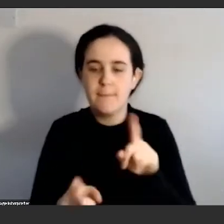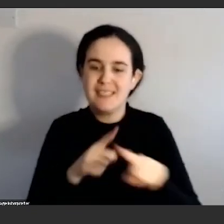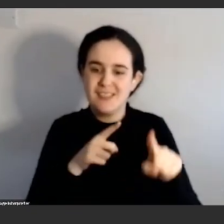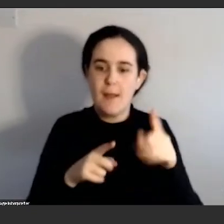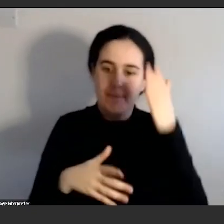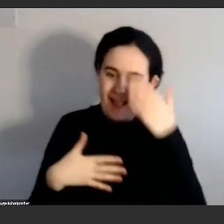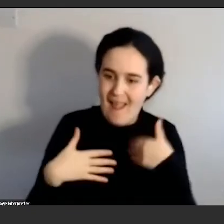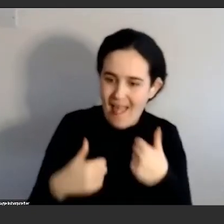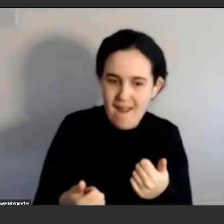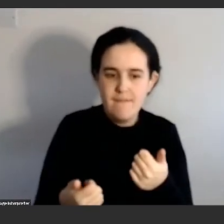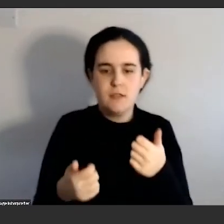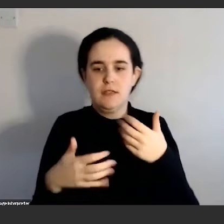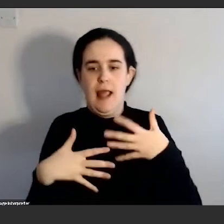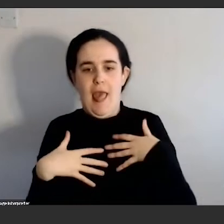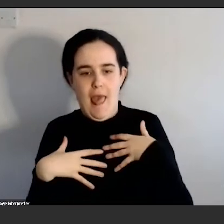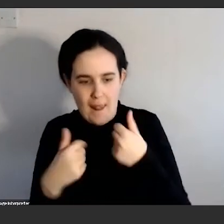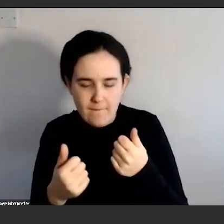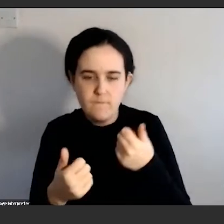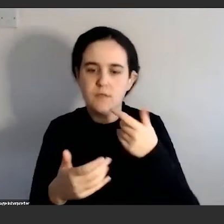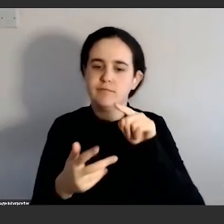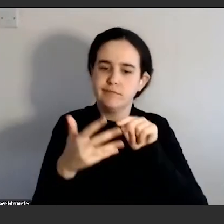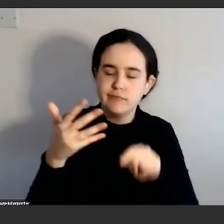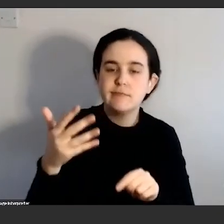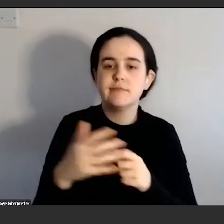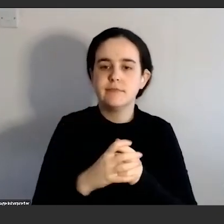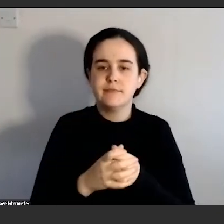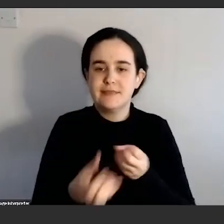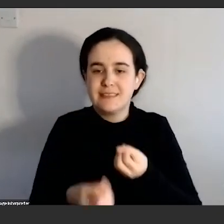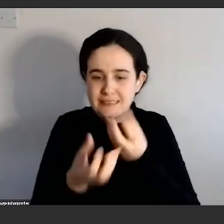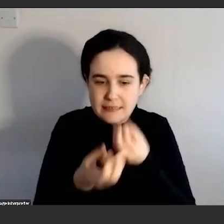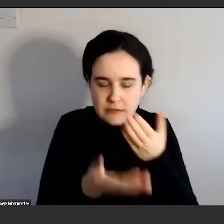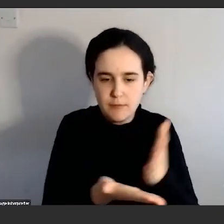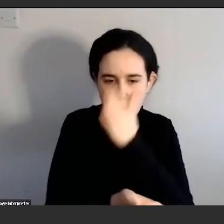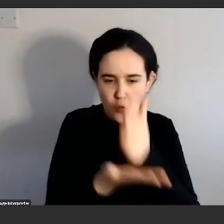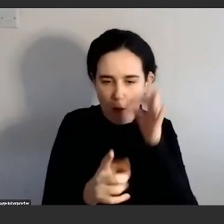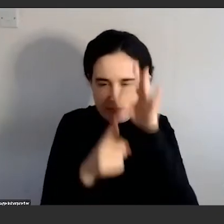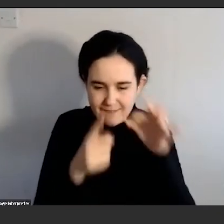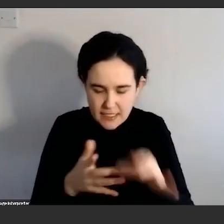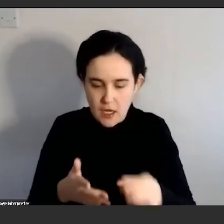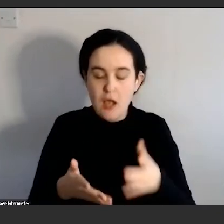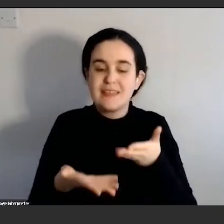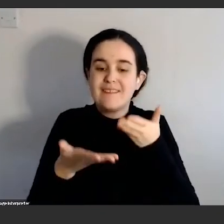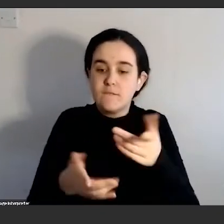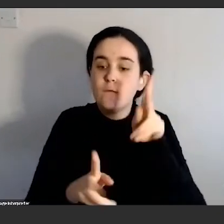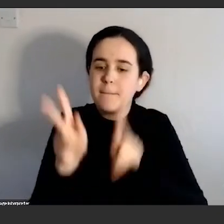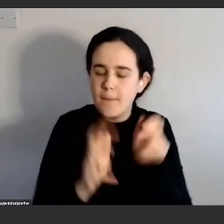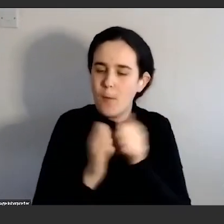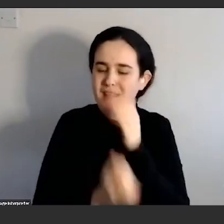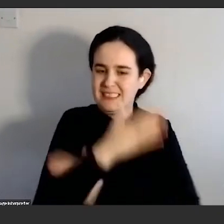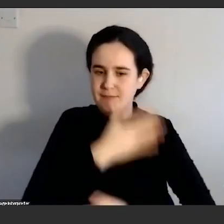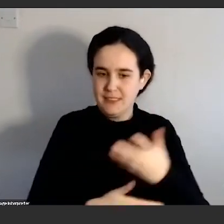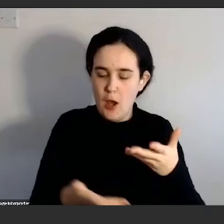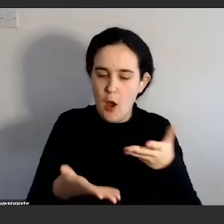Organizations working with persons with disabilities can effectively contribute to local production of PPE, for instance,